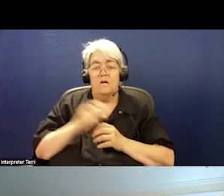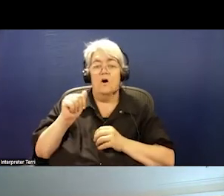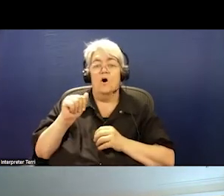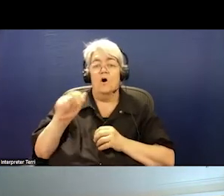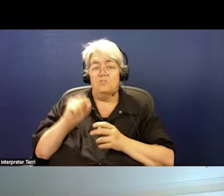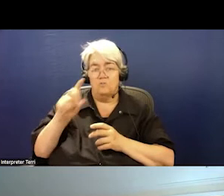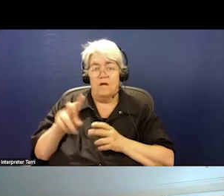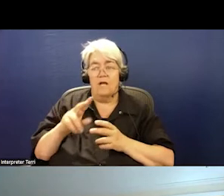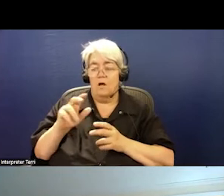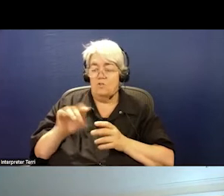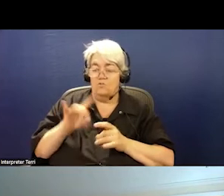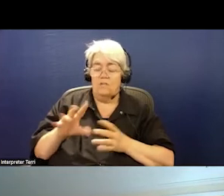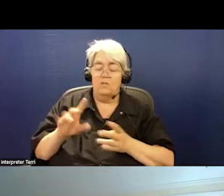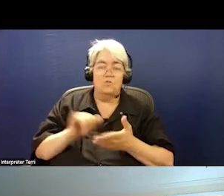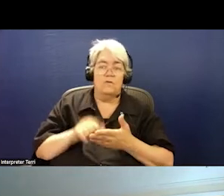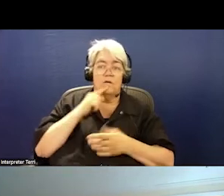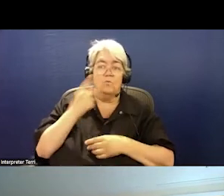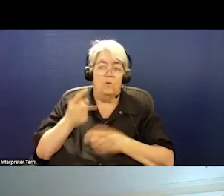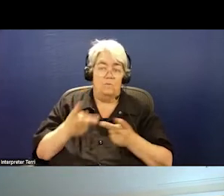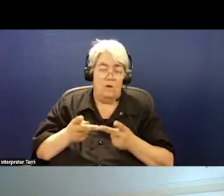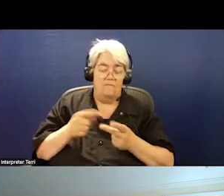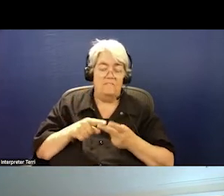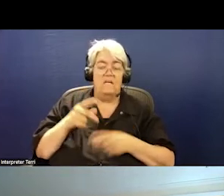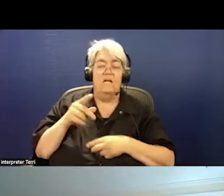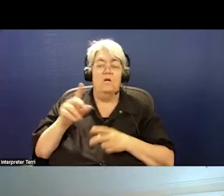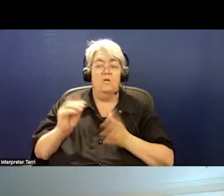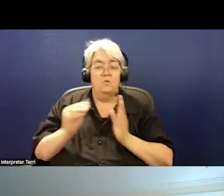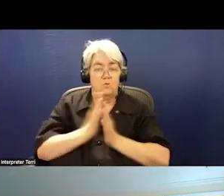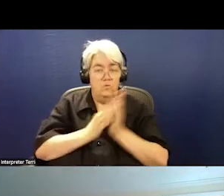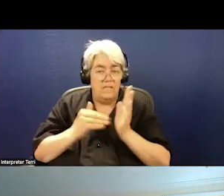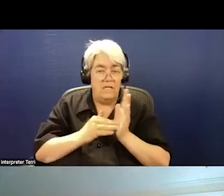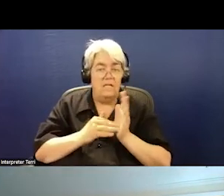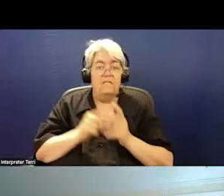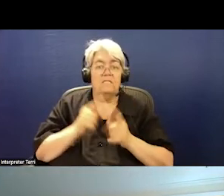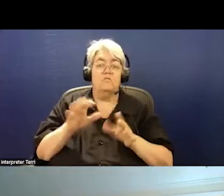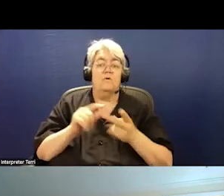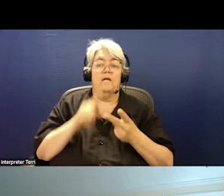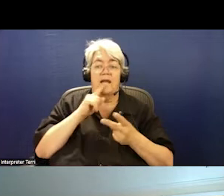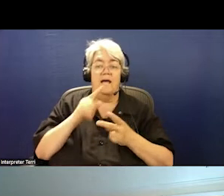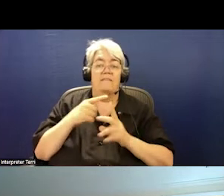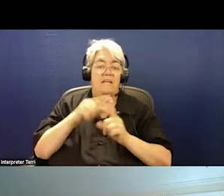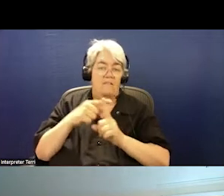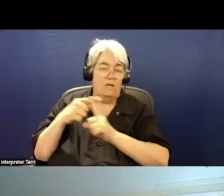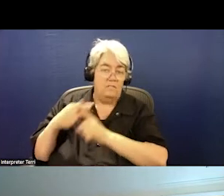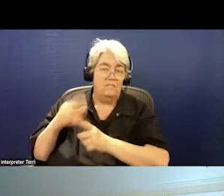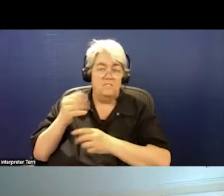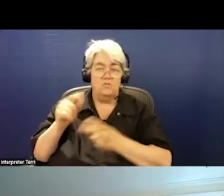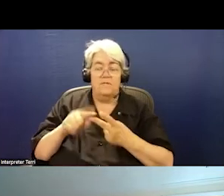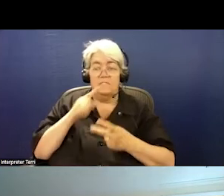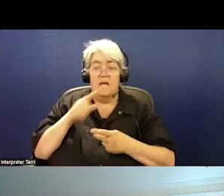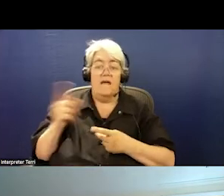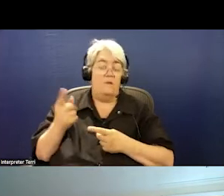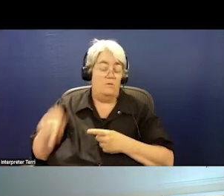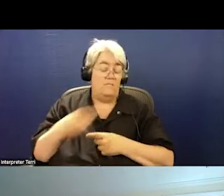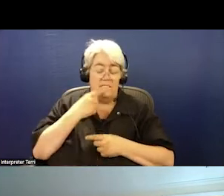New Zealand is doing this, and Netherlands are doing this. And the underlying principles are always the same. If you do these things,